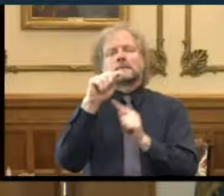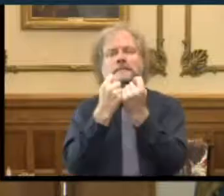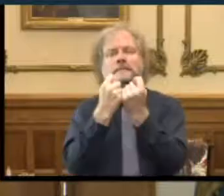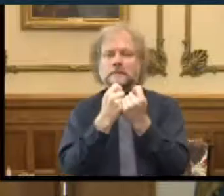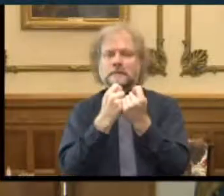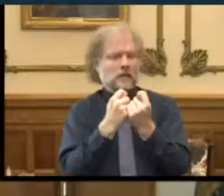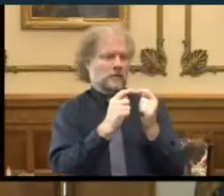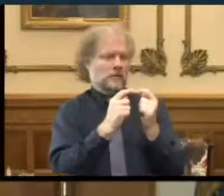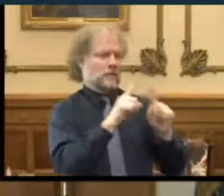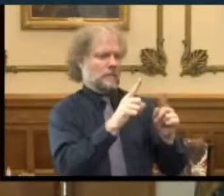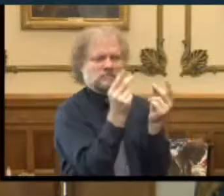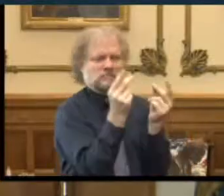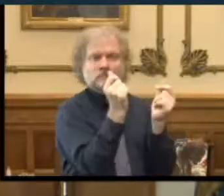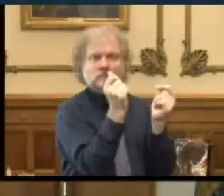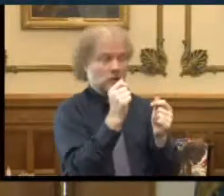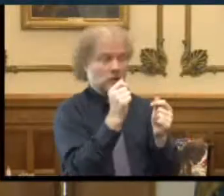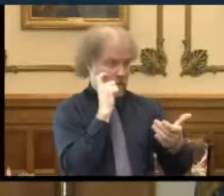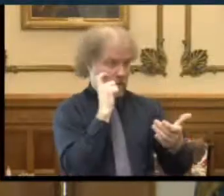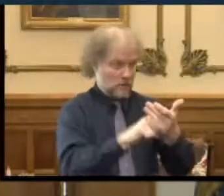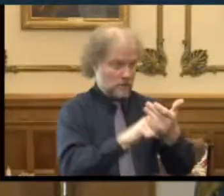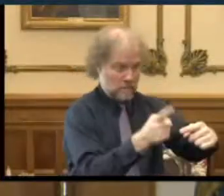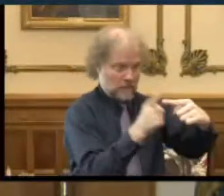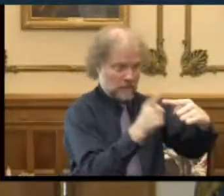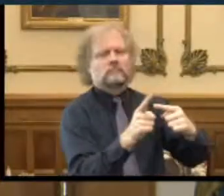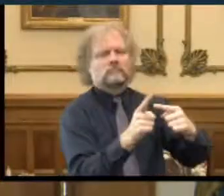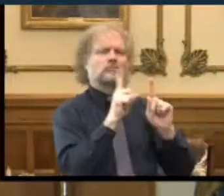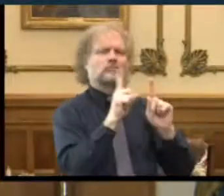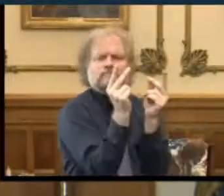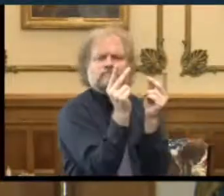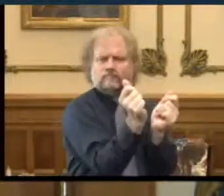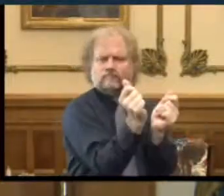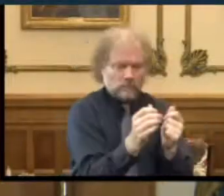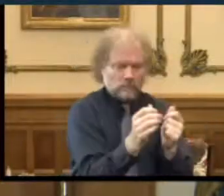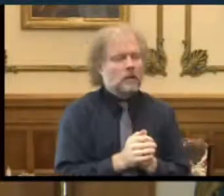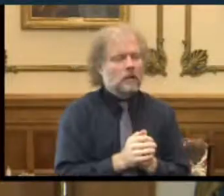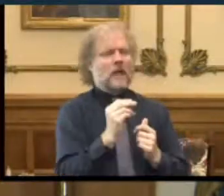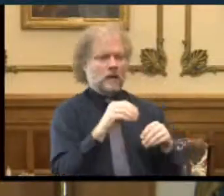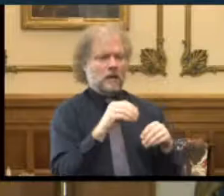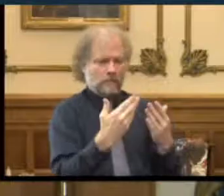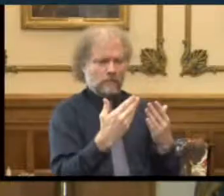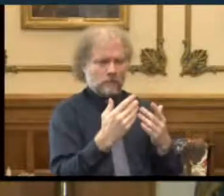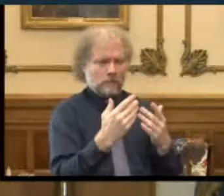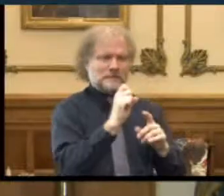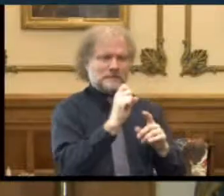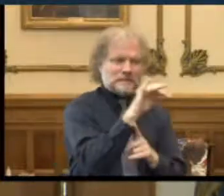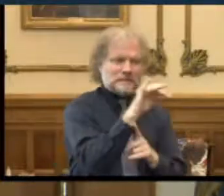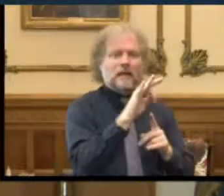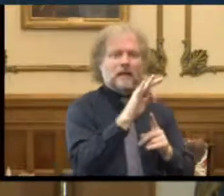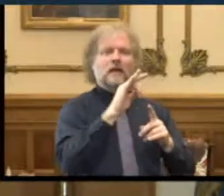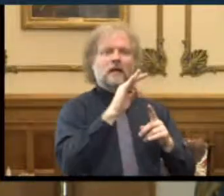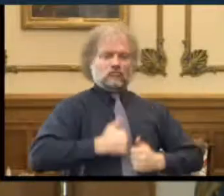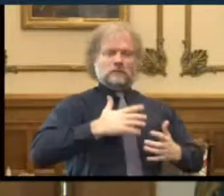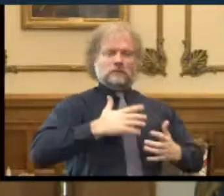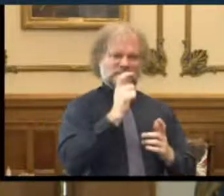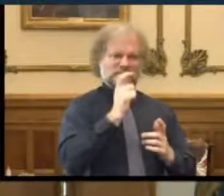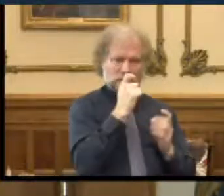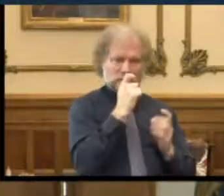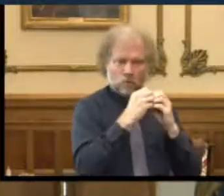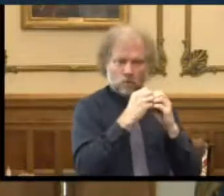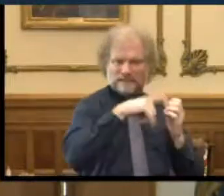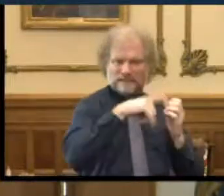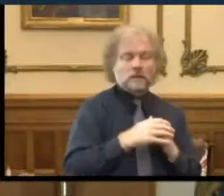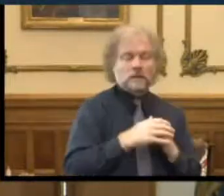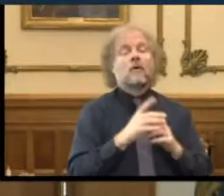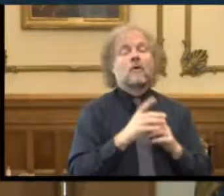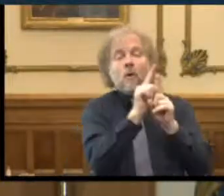immediately responded whenever there was a positive in the facility and providing testing to staff and residents when needed. In addition to that,